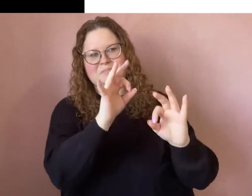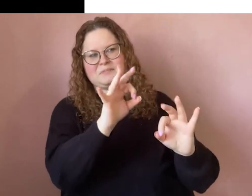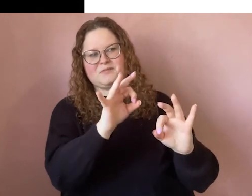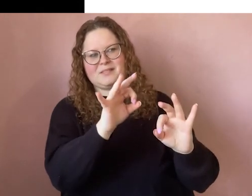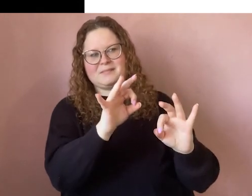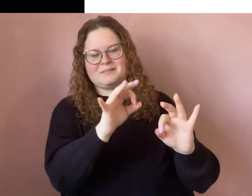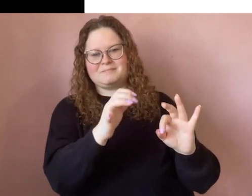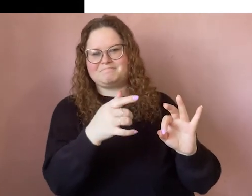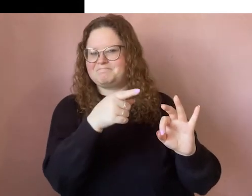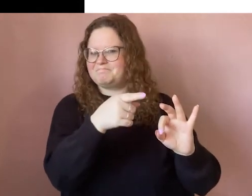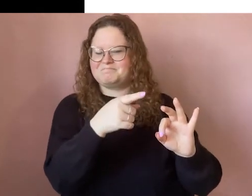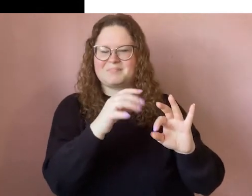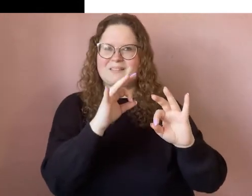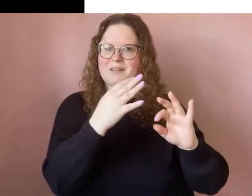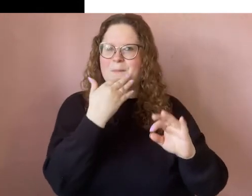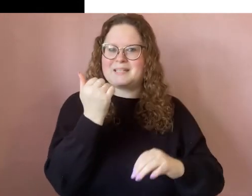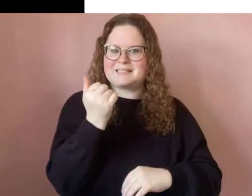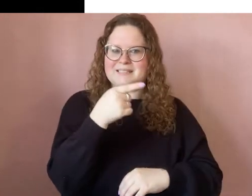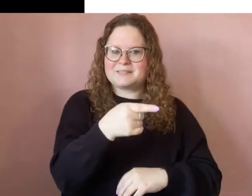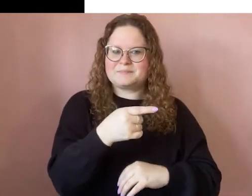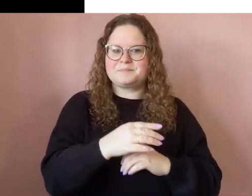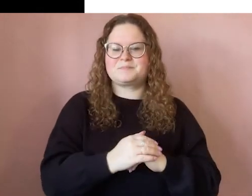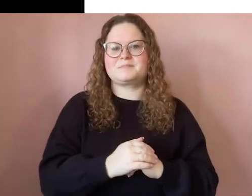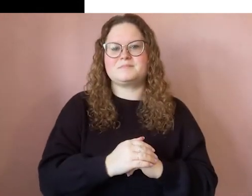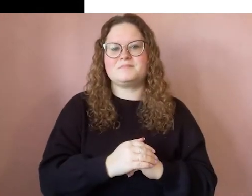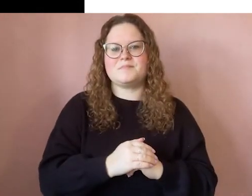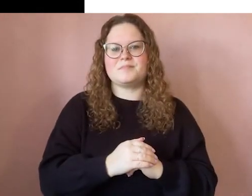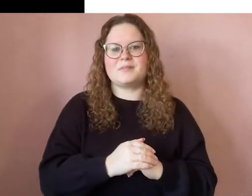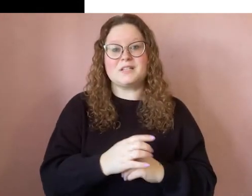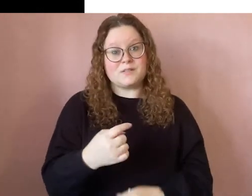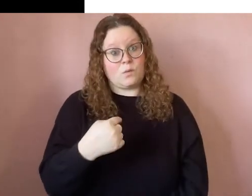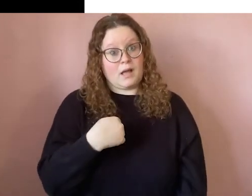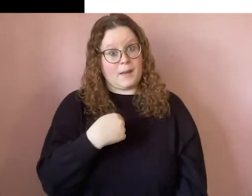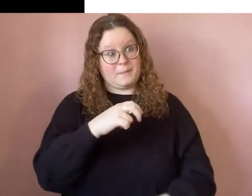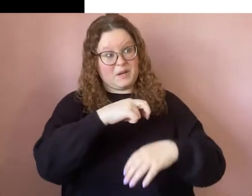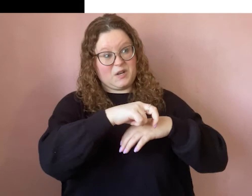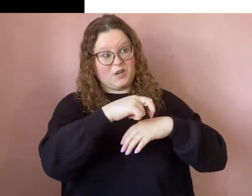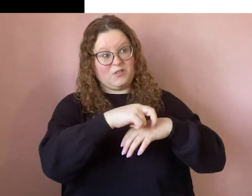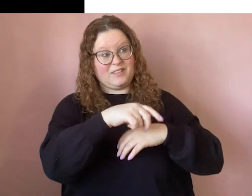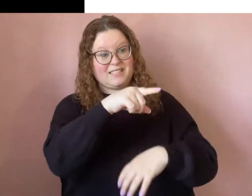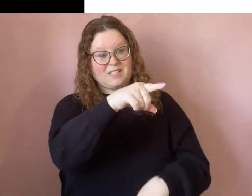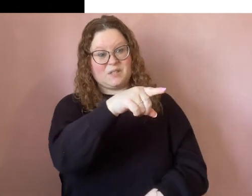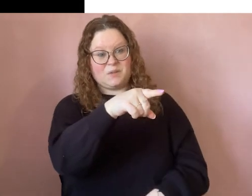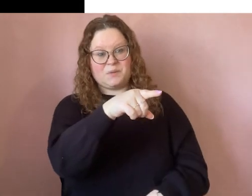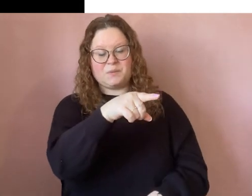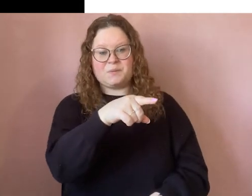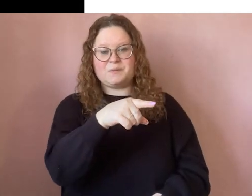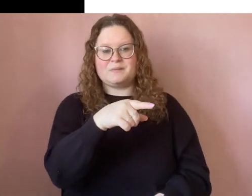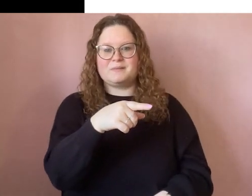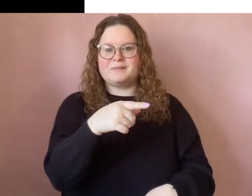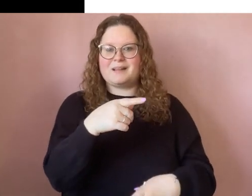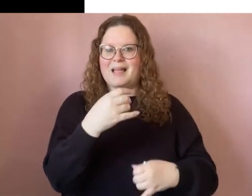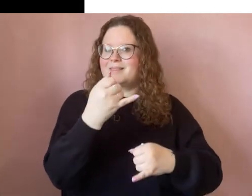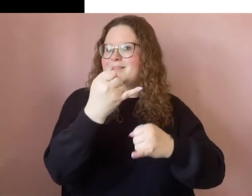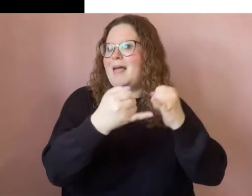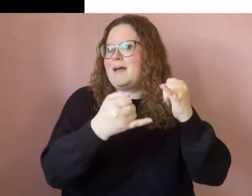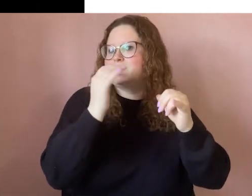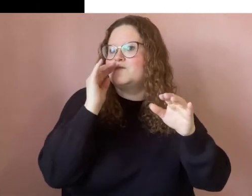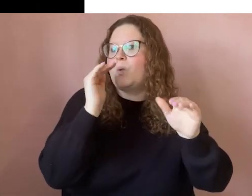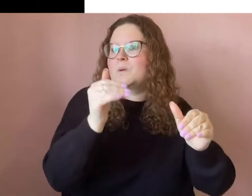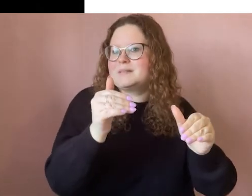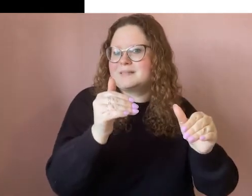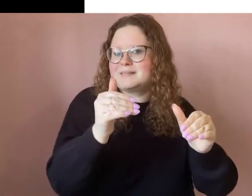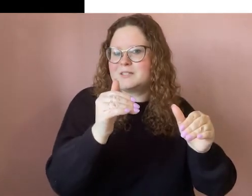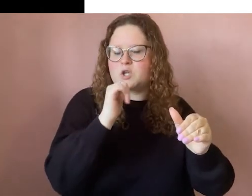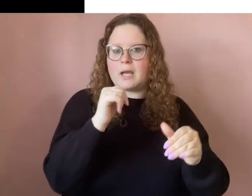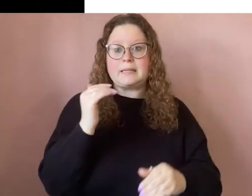walk. Oh, that's a good social detailing plan. But it's detail, it's illustrations, one-offs if necessary. It doesn't have to be a big fancy